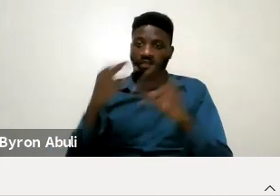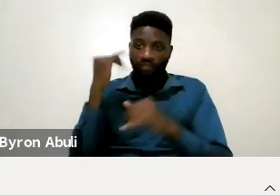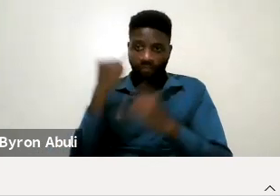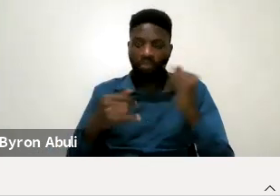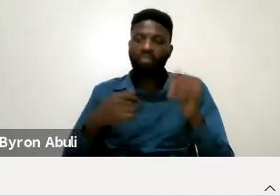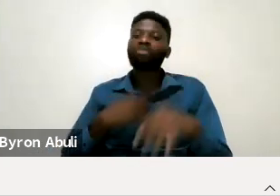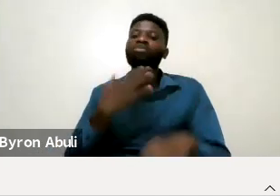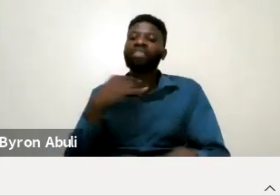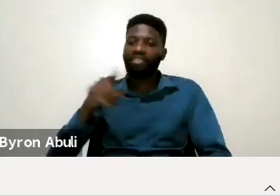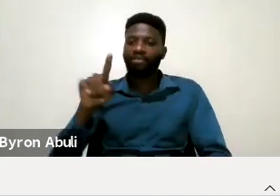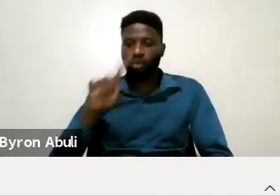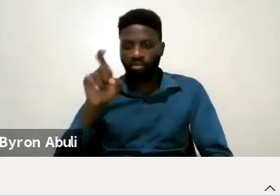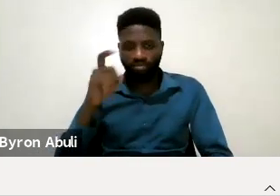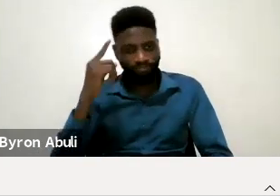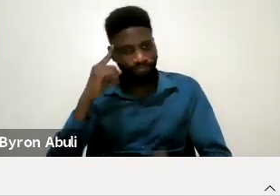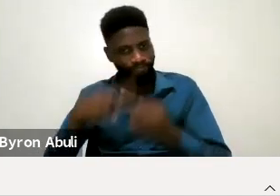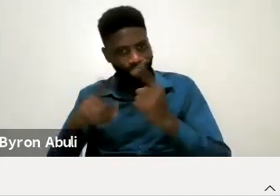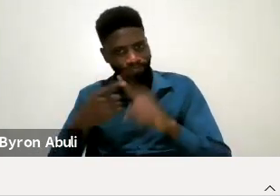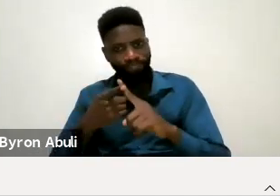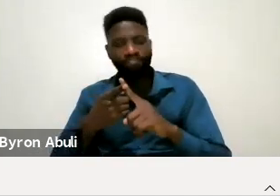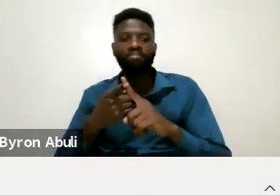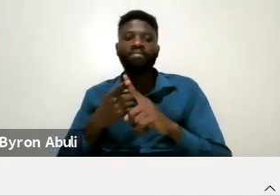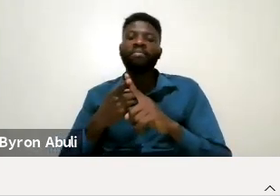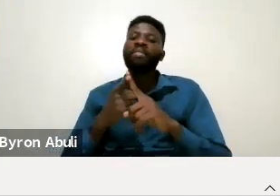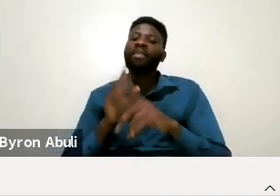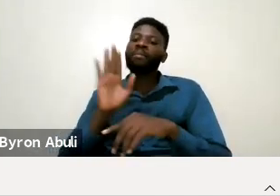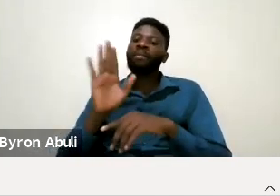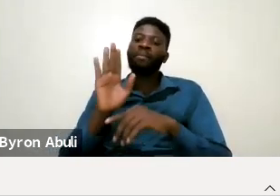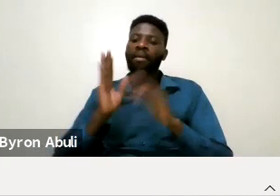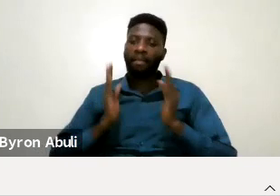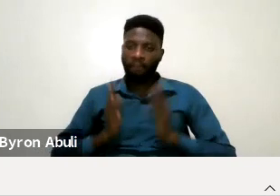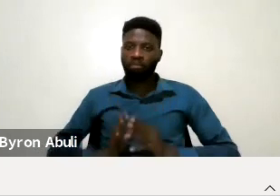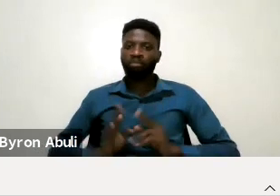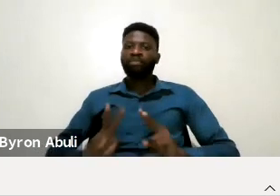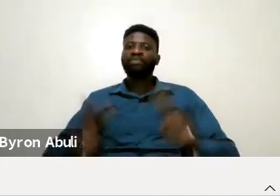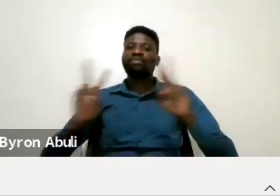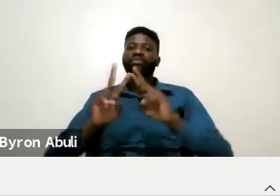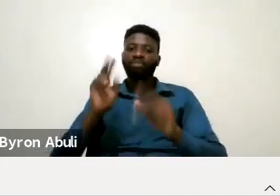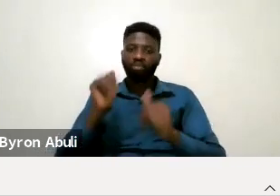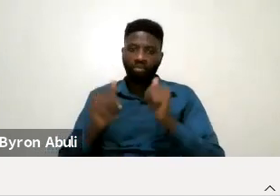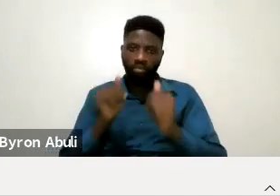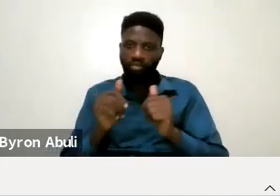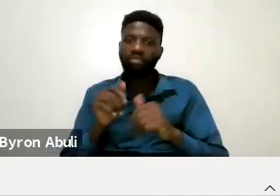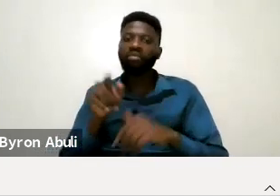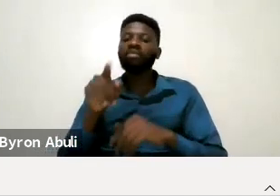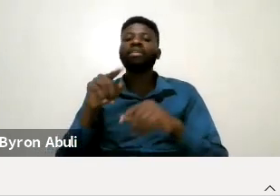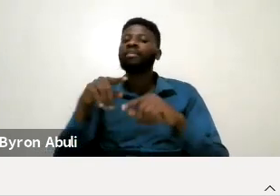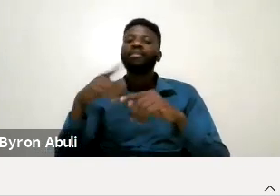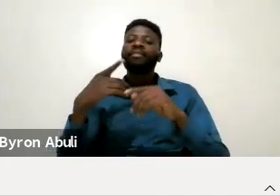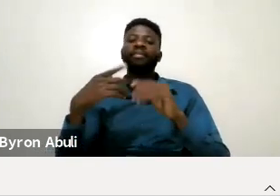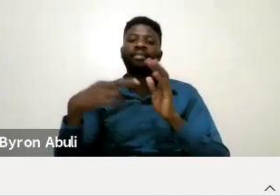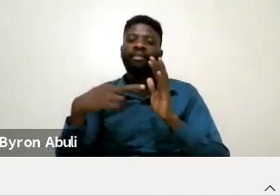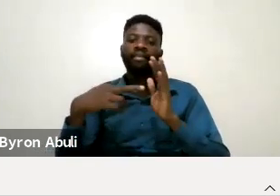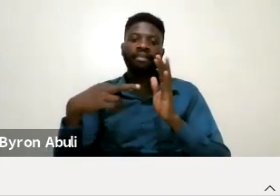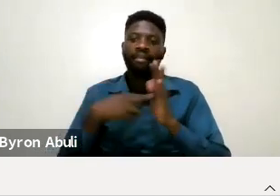yourself this question: what are your personal values? Because your personal value is what reflects your identity, it reflects your